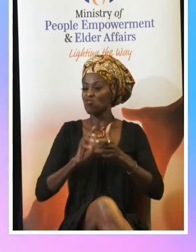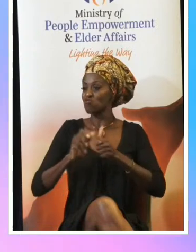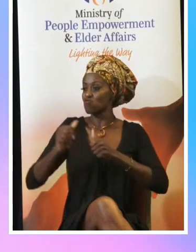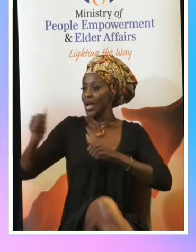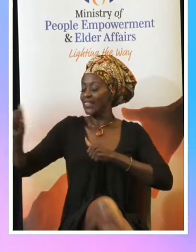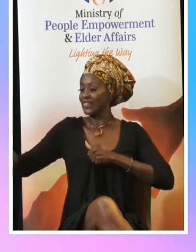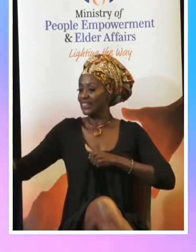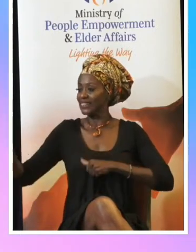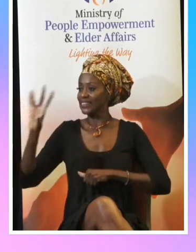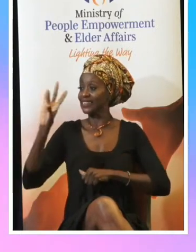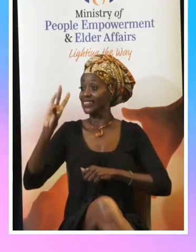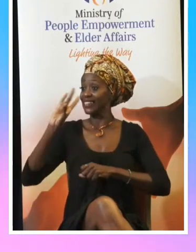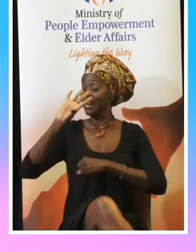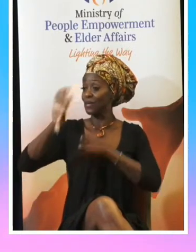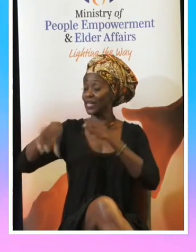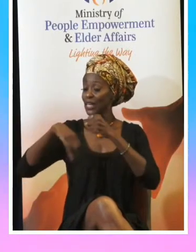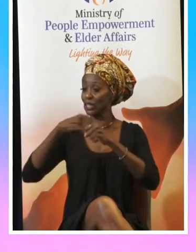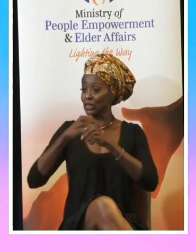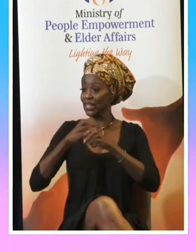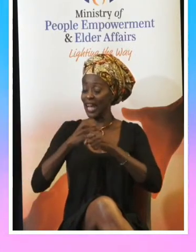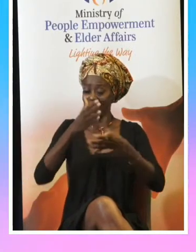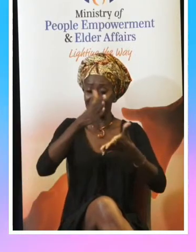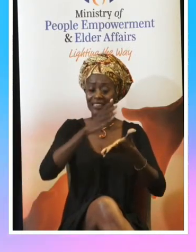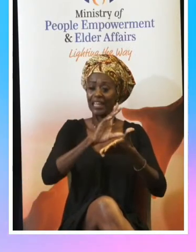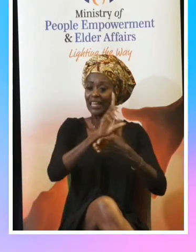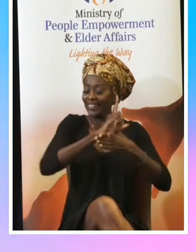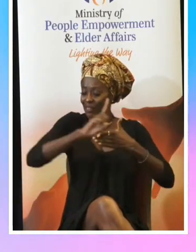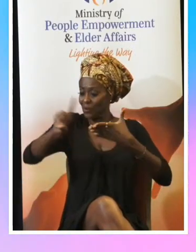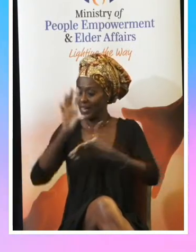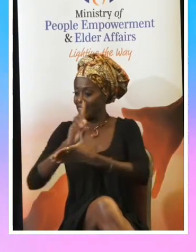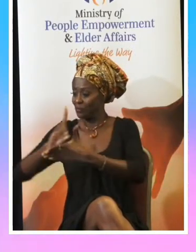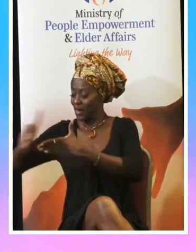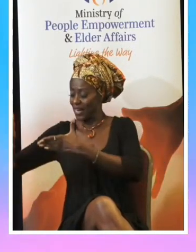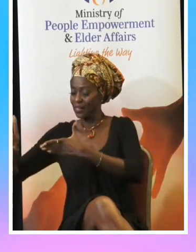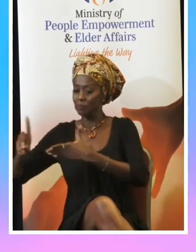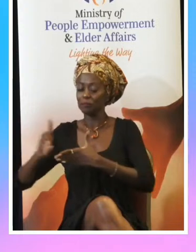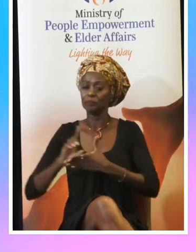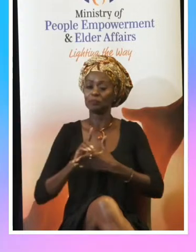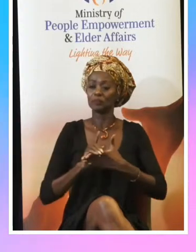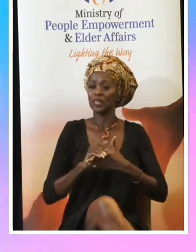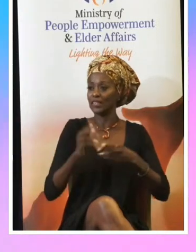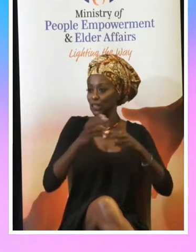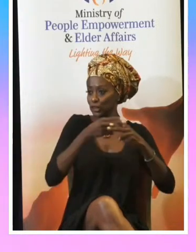7 years and is broken down, the policy this is, into